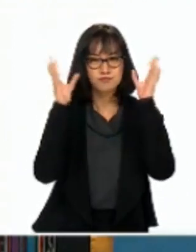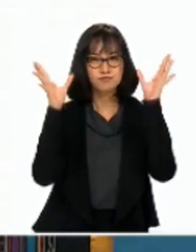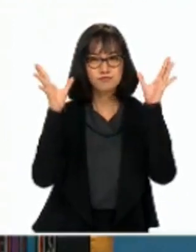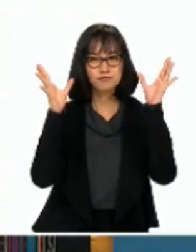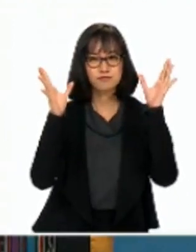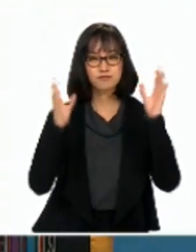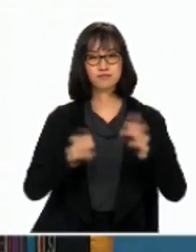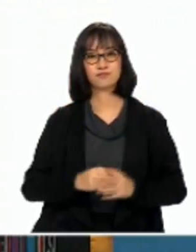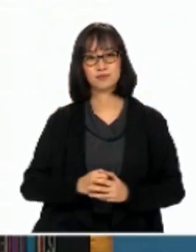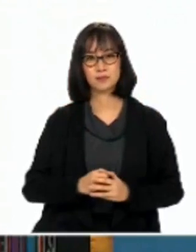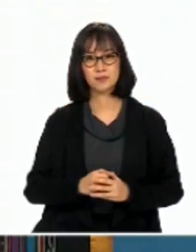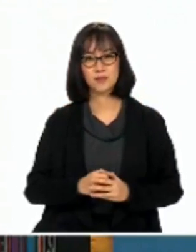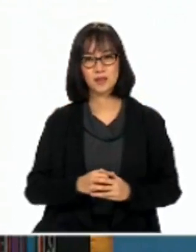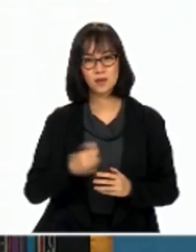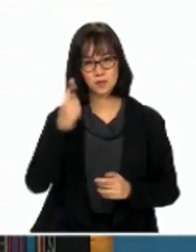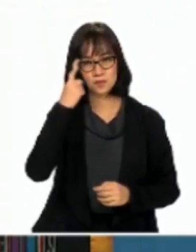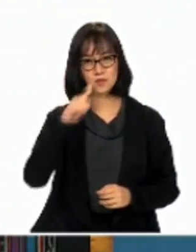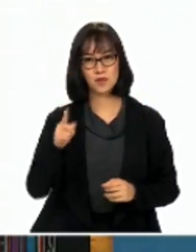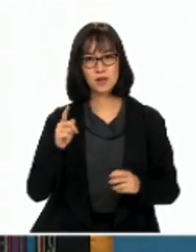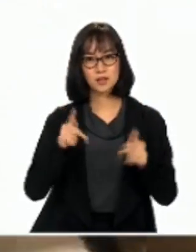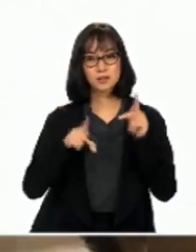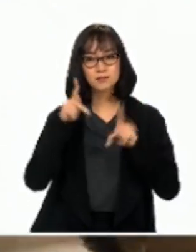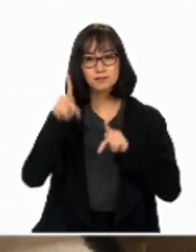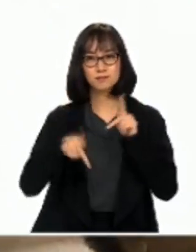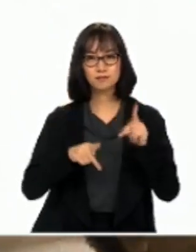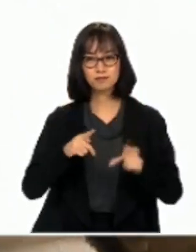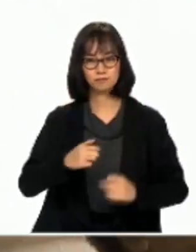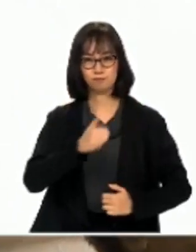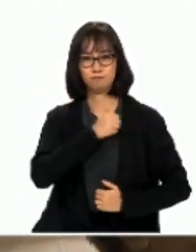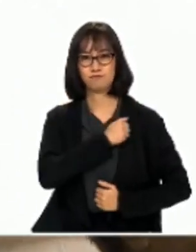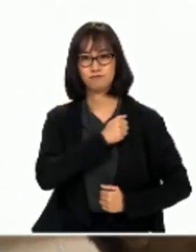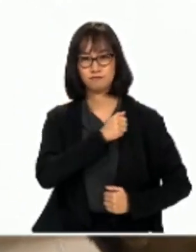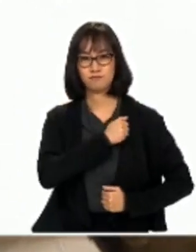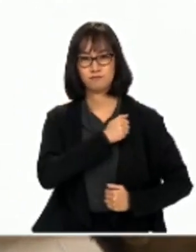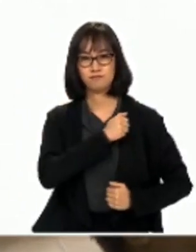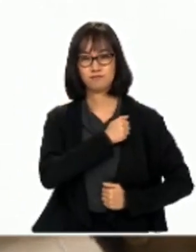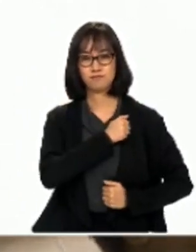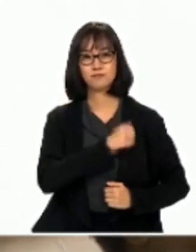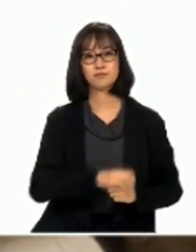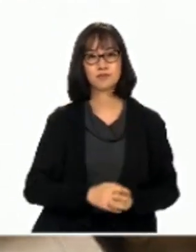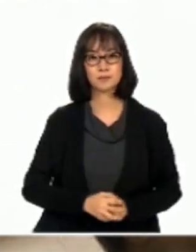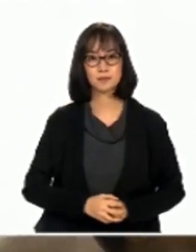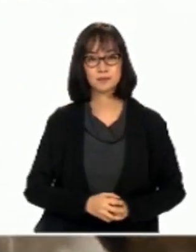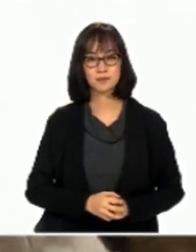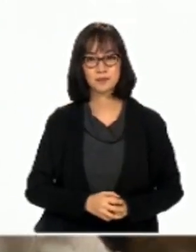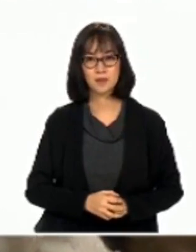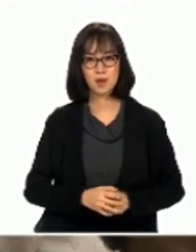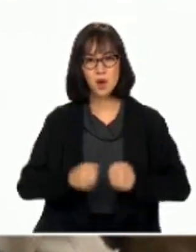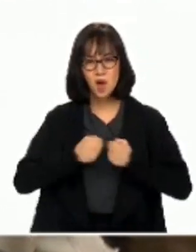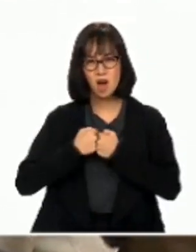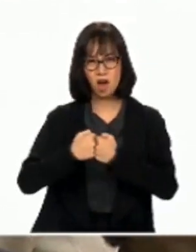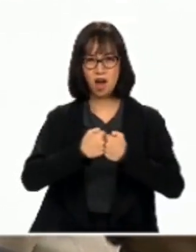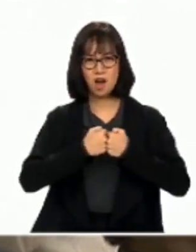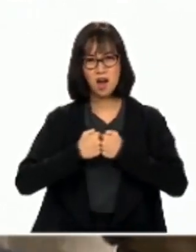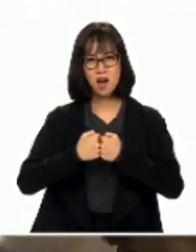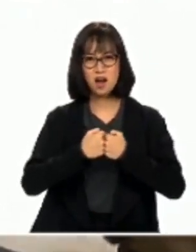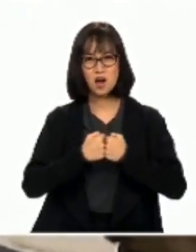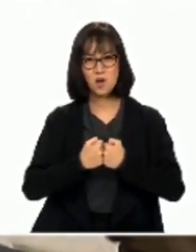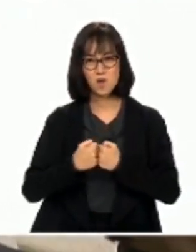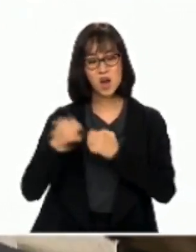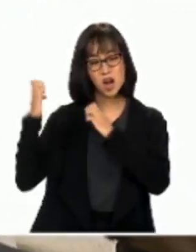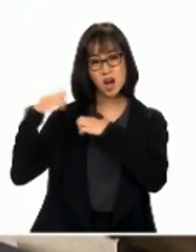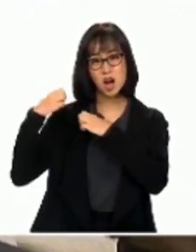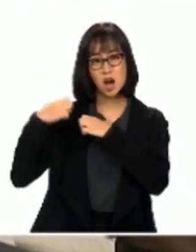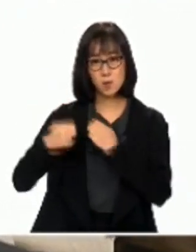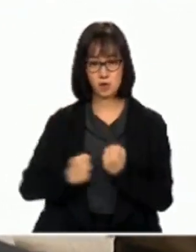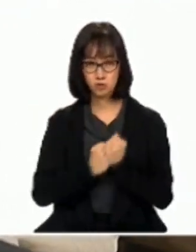gallant men and women in the armed forces, is at the forefront of this fight. We expect support